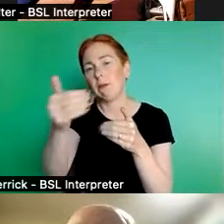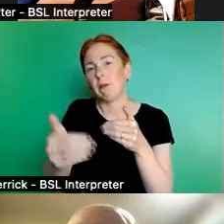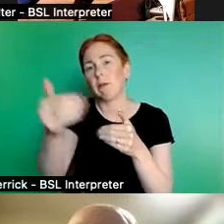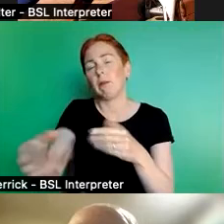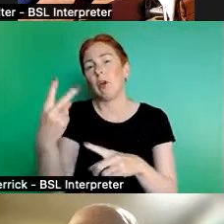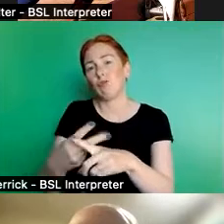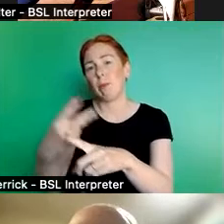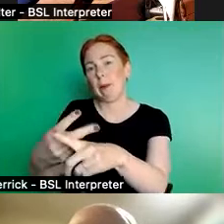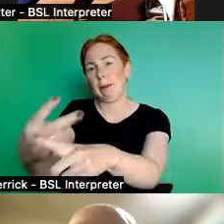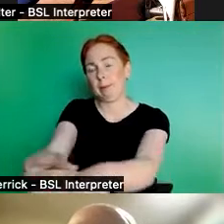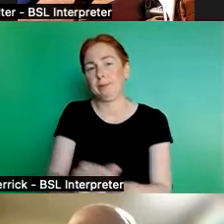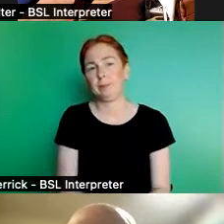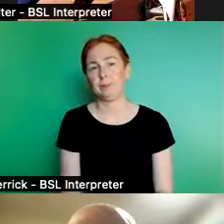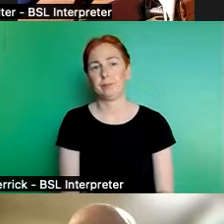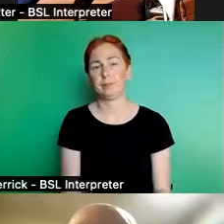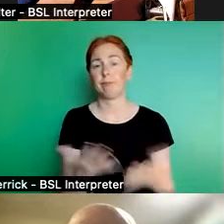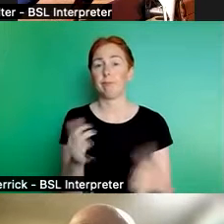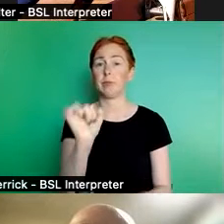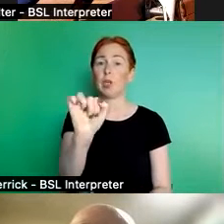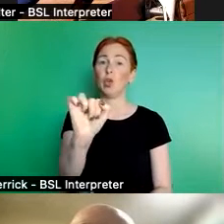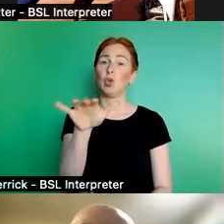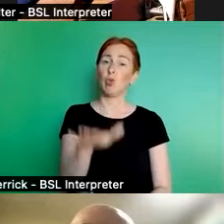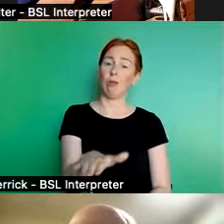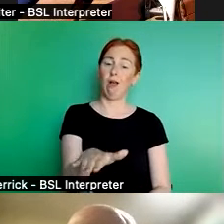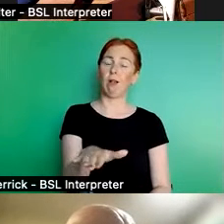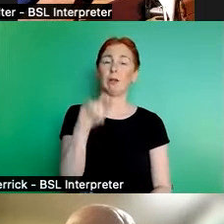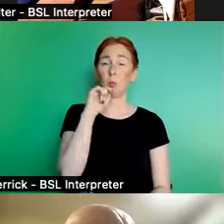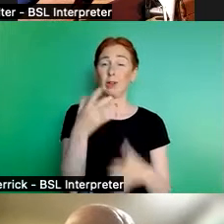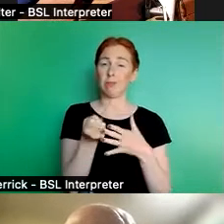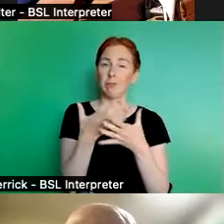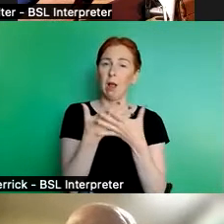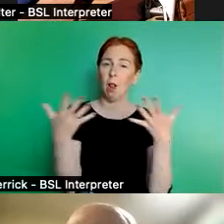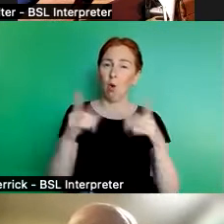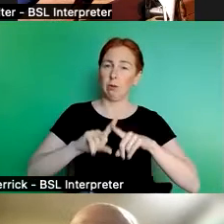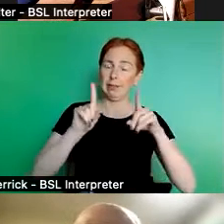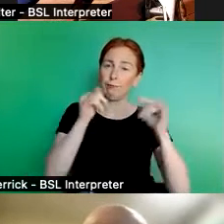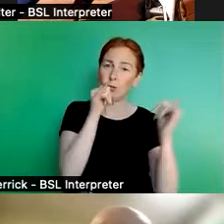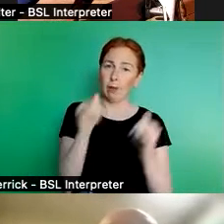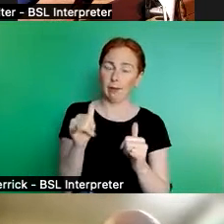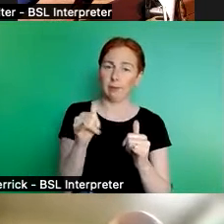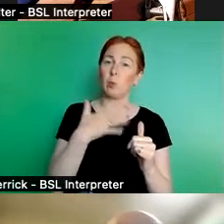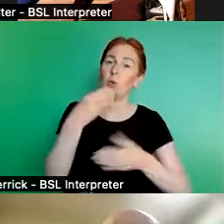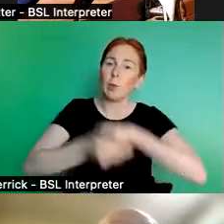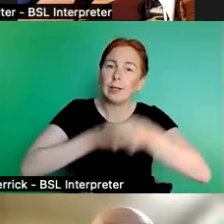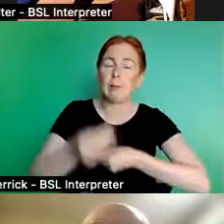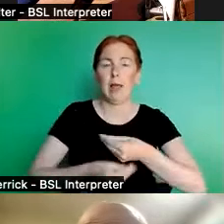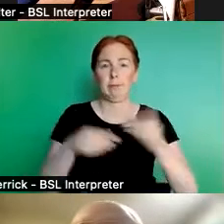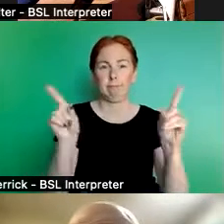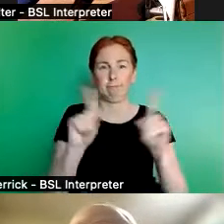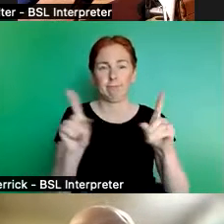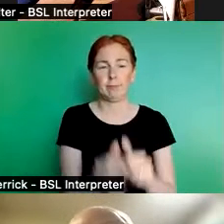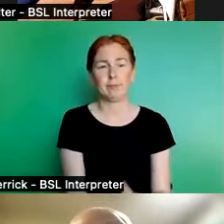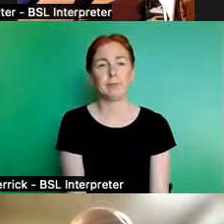different tests that your child will be facing. And so I'll go through a few of those. And we want to